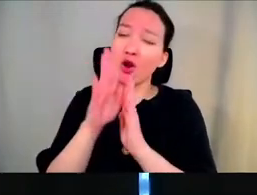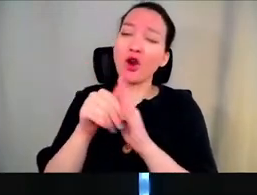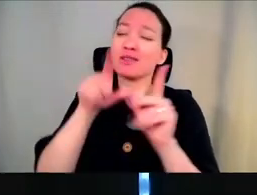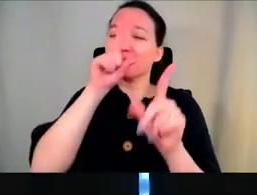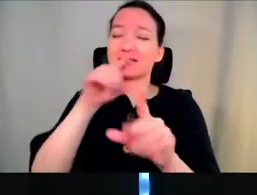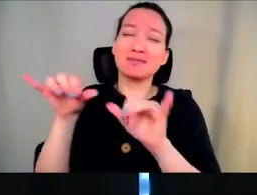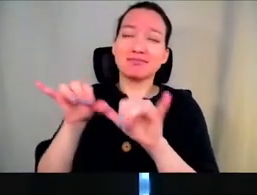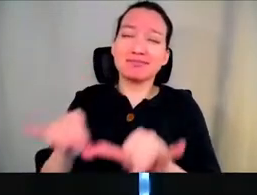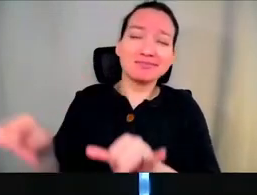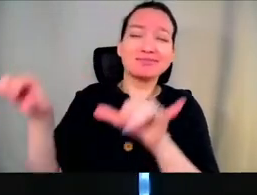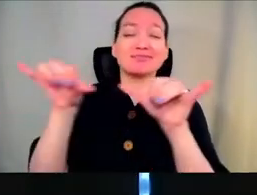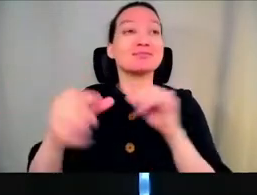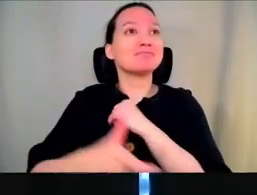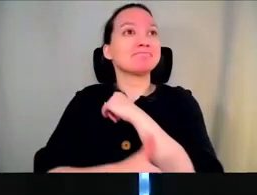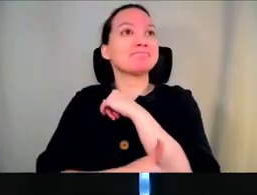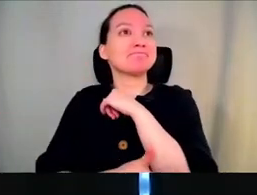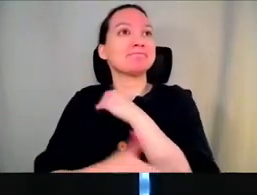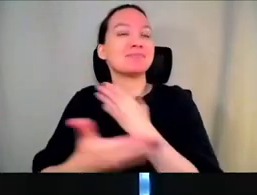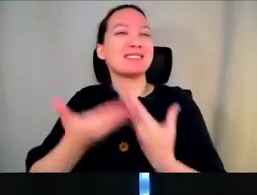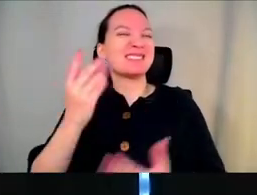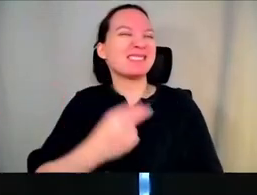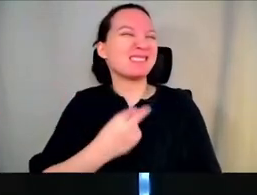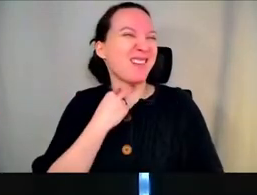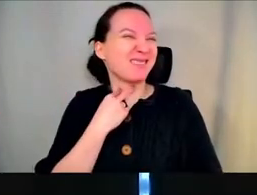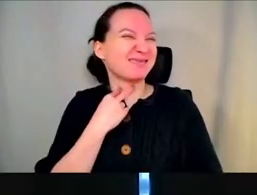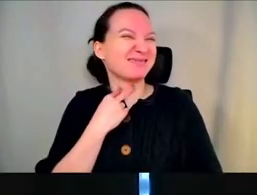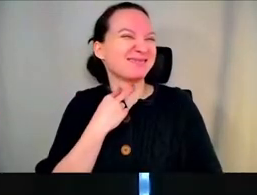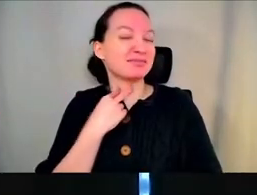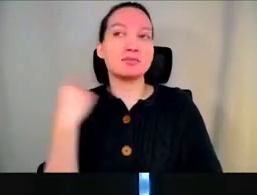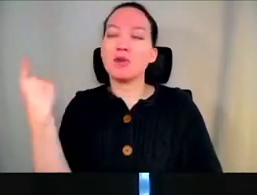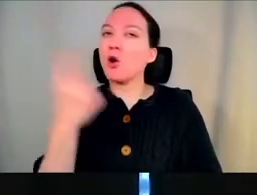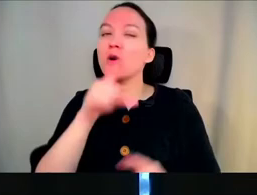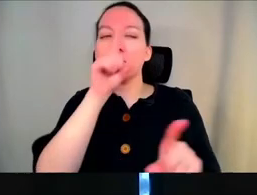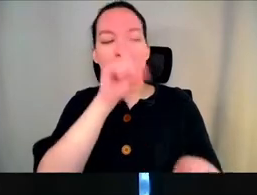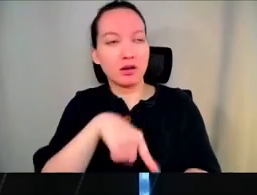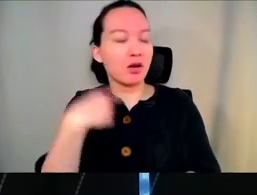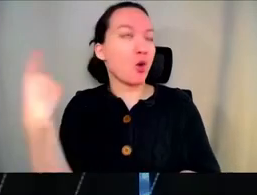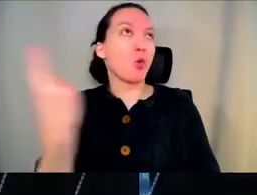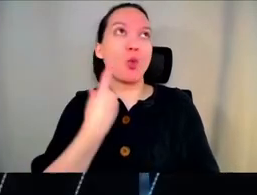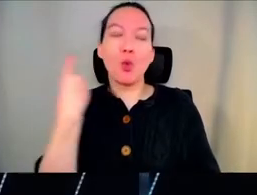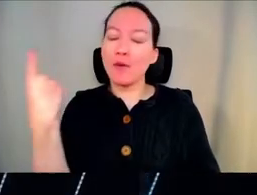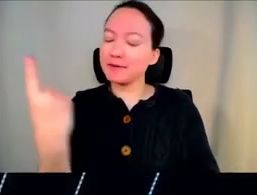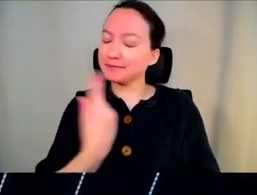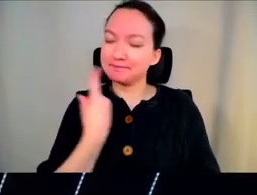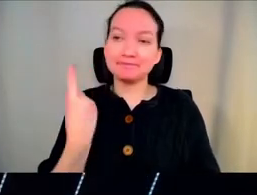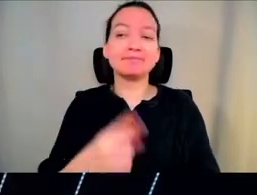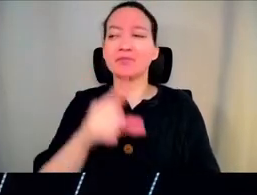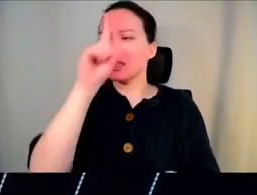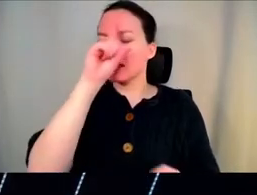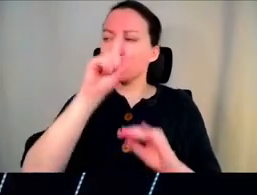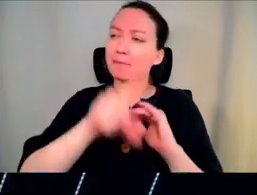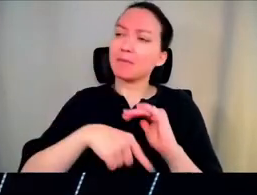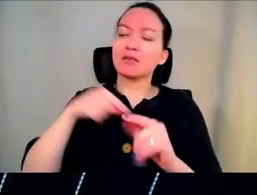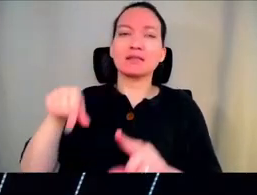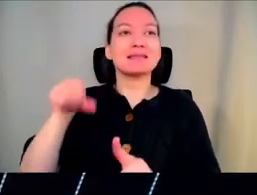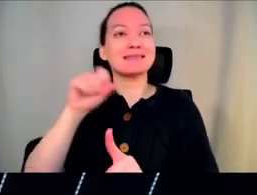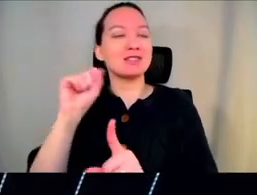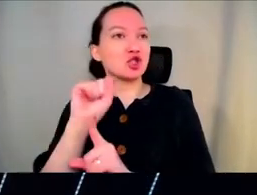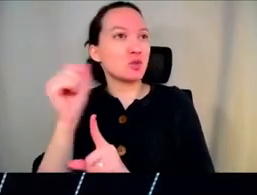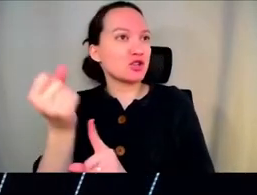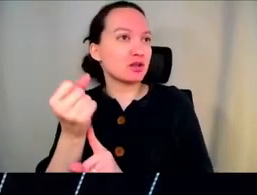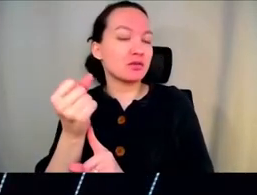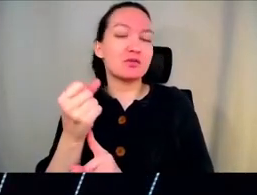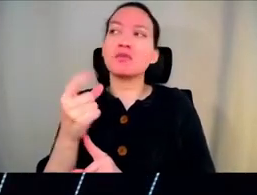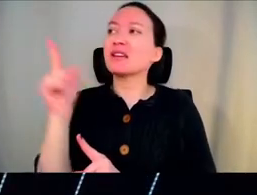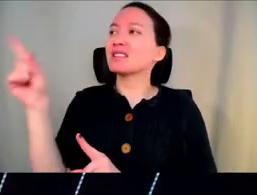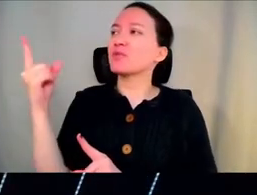think, have a temptation, and it's easy to get stuck. This is how I always respond. This is how I always think about this situation. When somebody